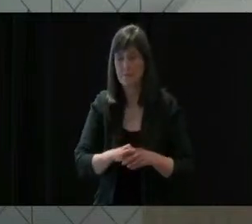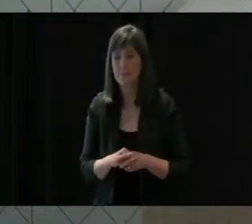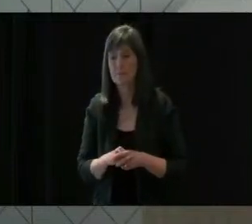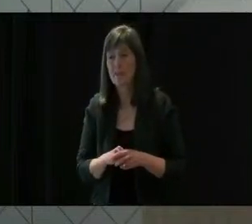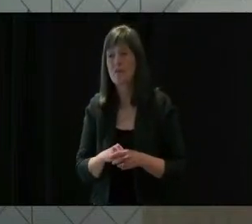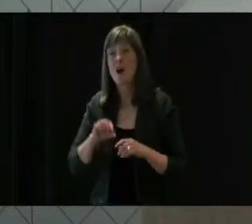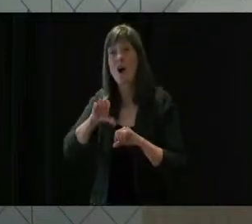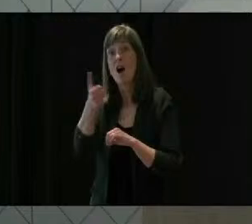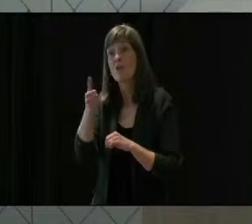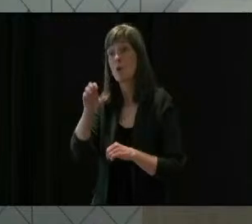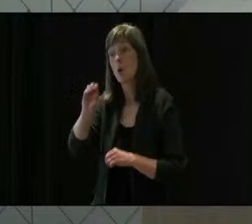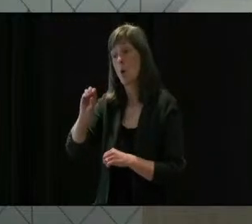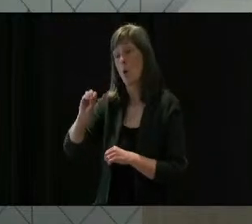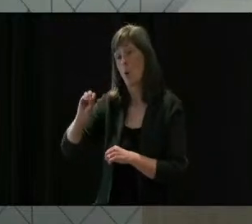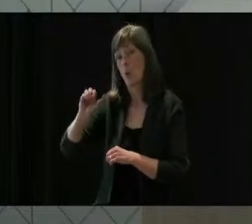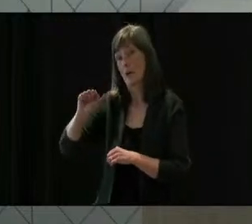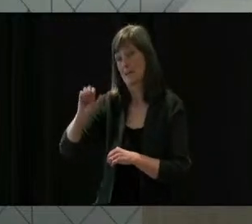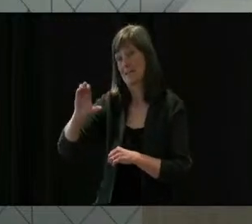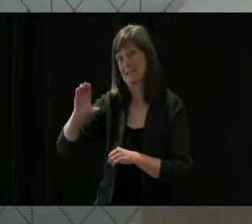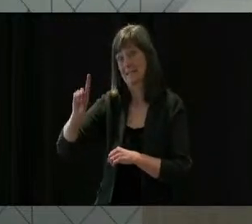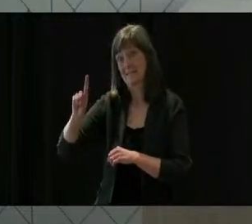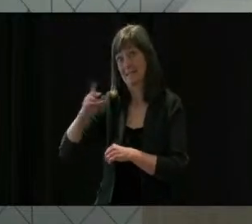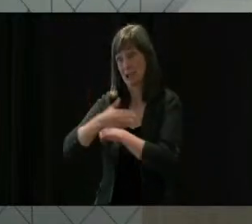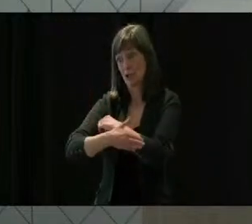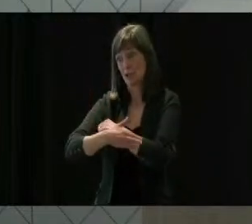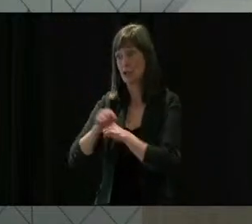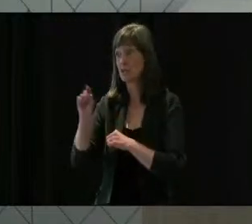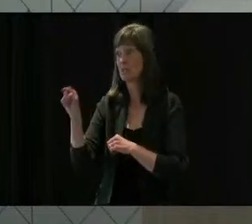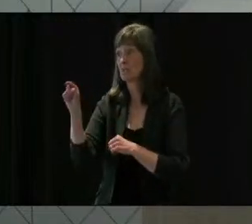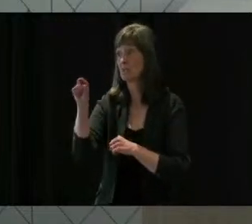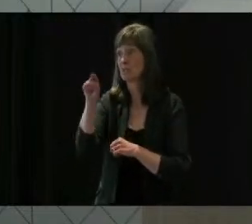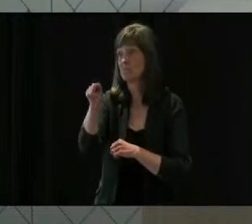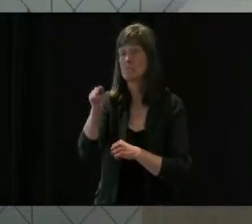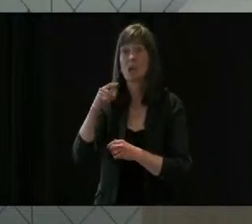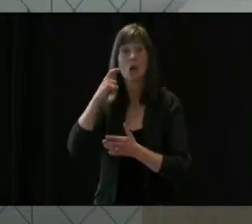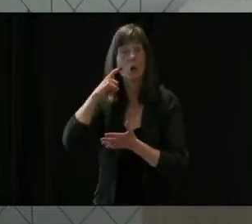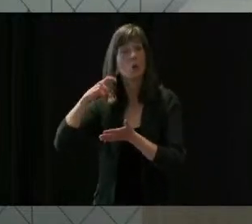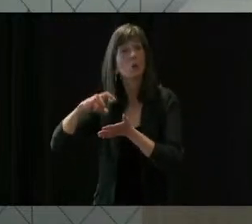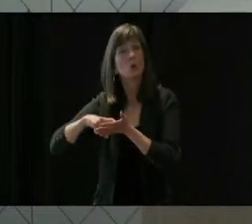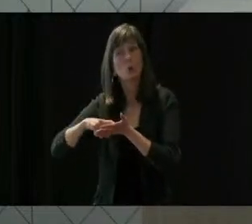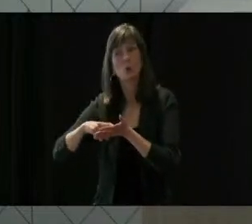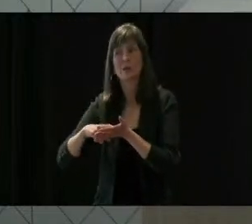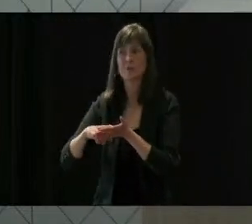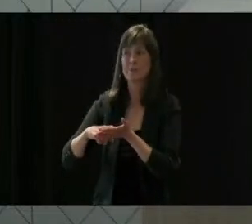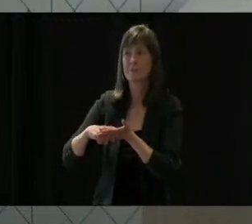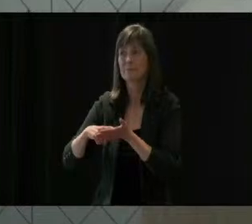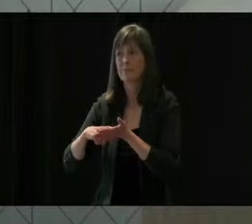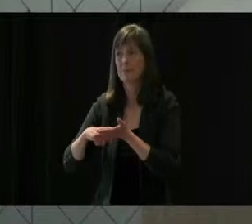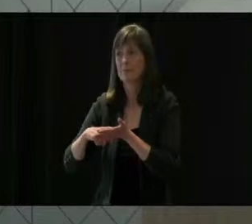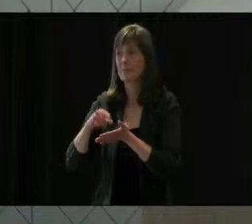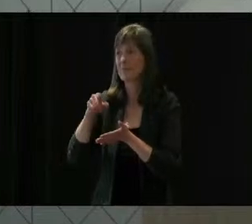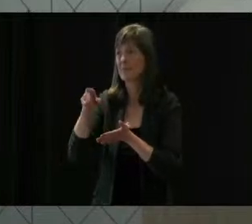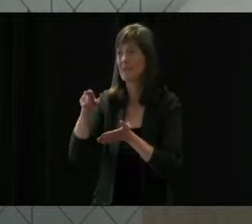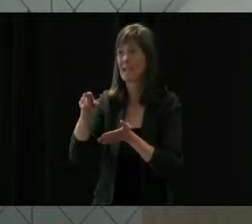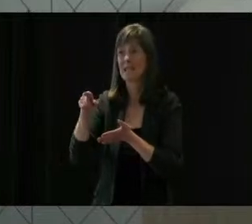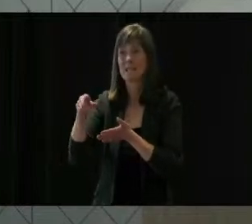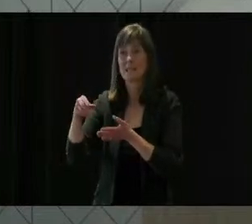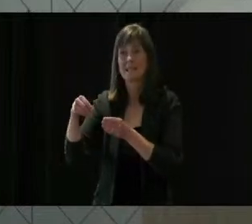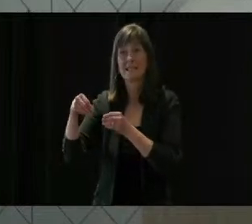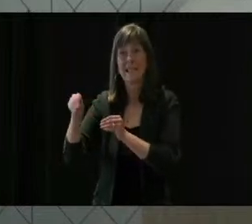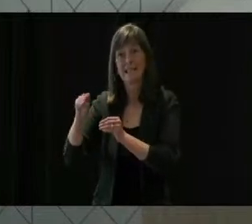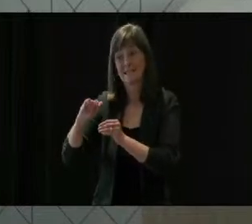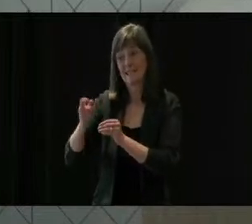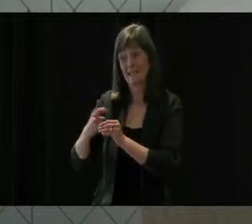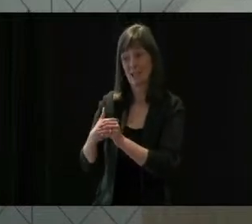OECD countries. We have a lot of what is normally part of a sales tax is